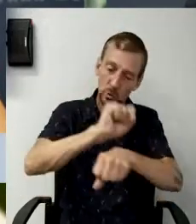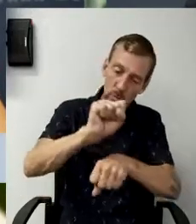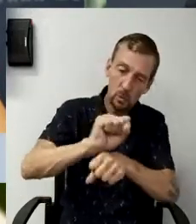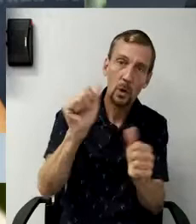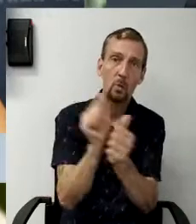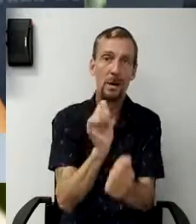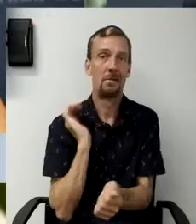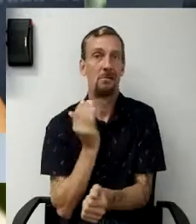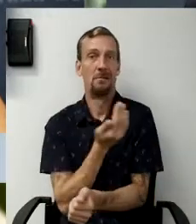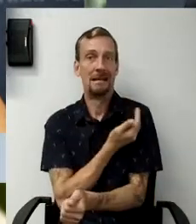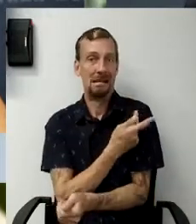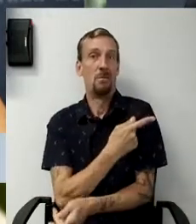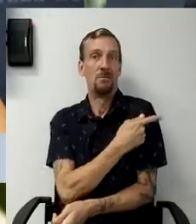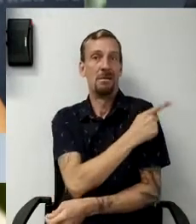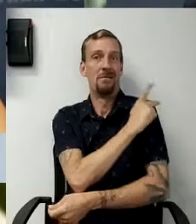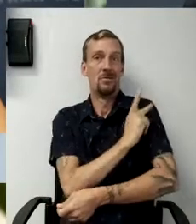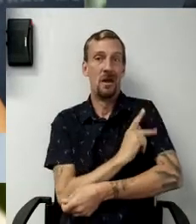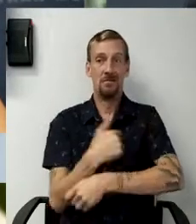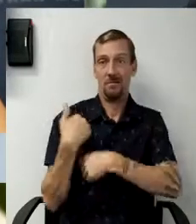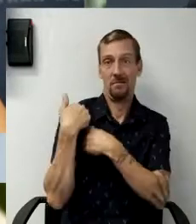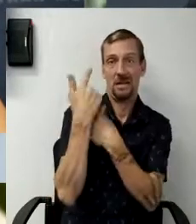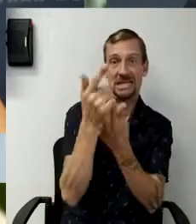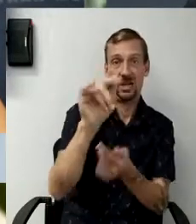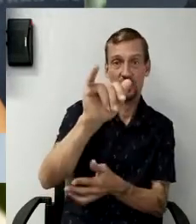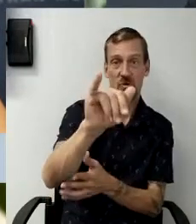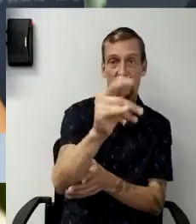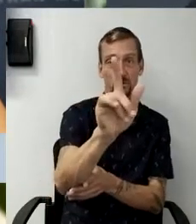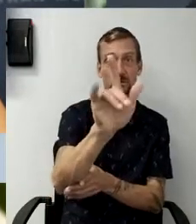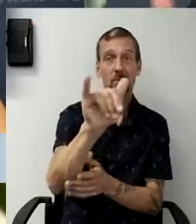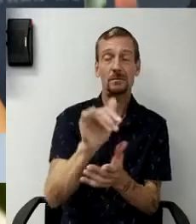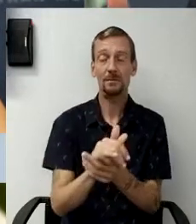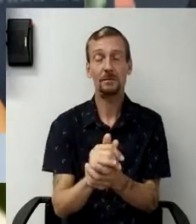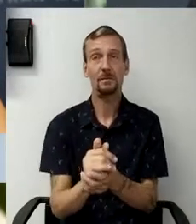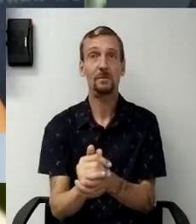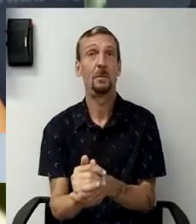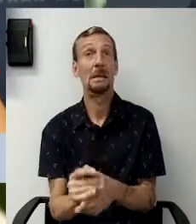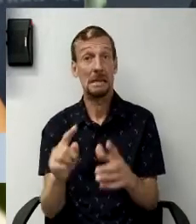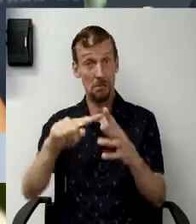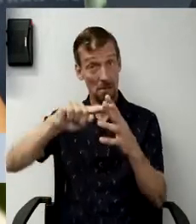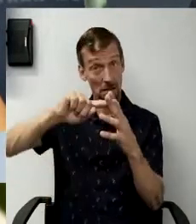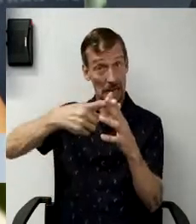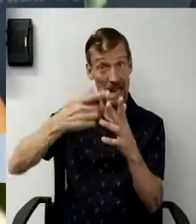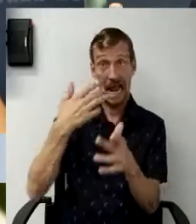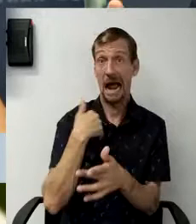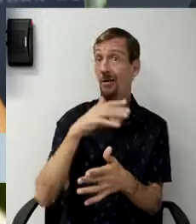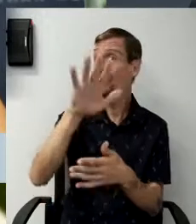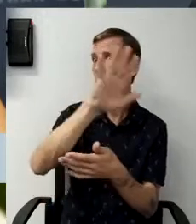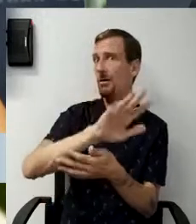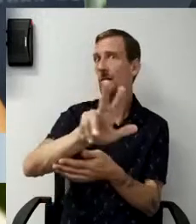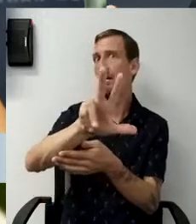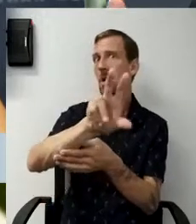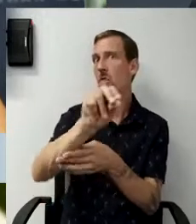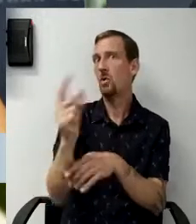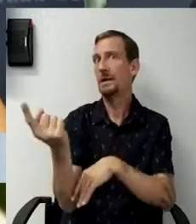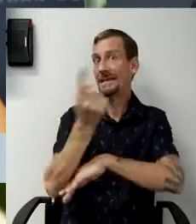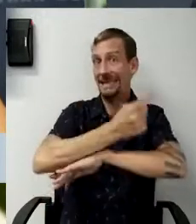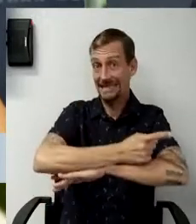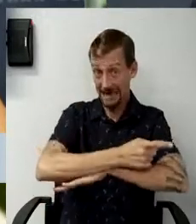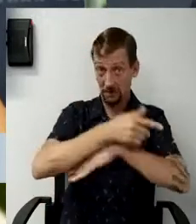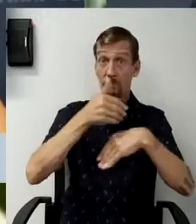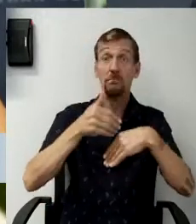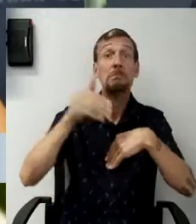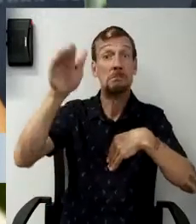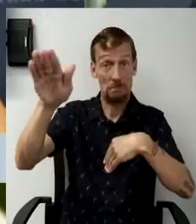of our patients since July. They initially had a 30-day deployment, which ended